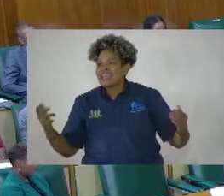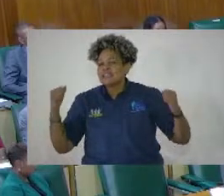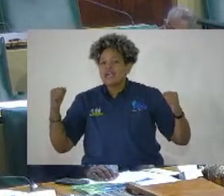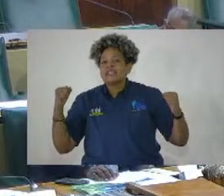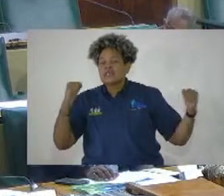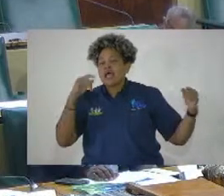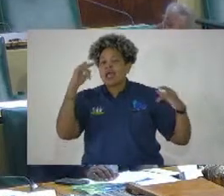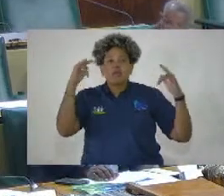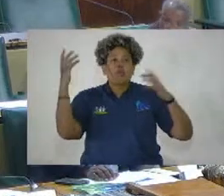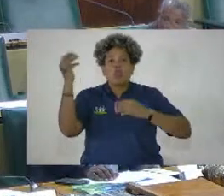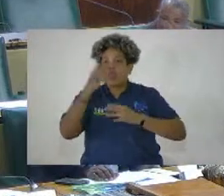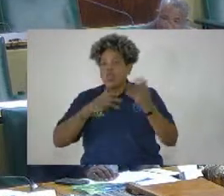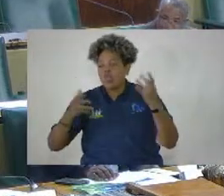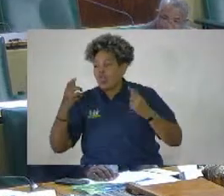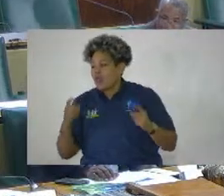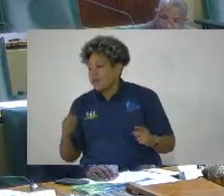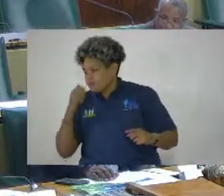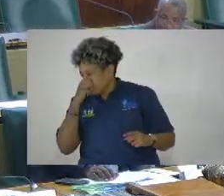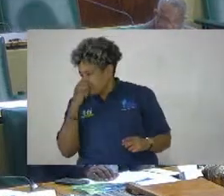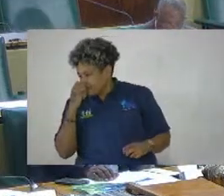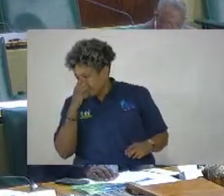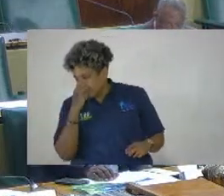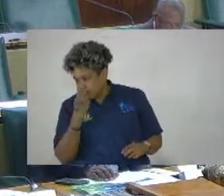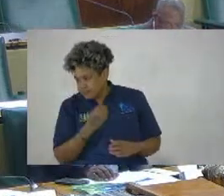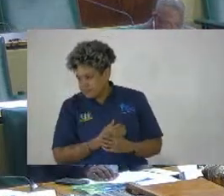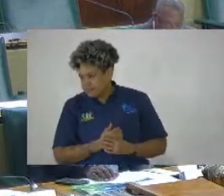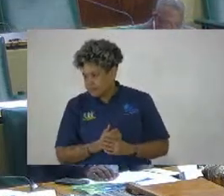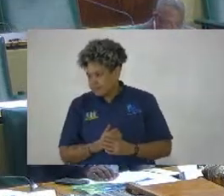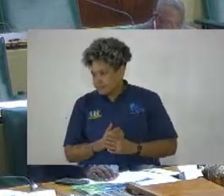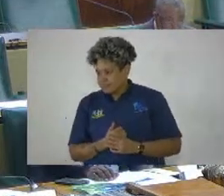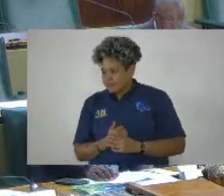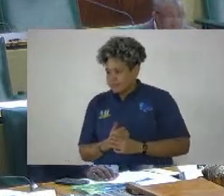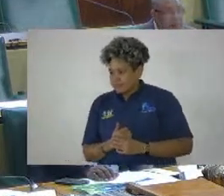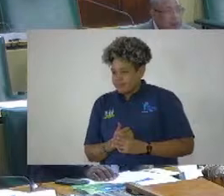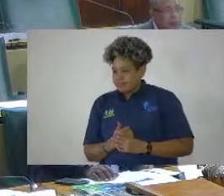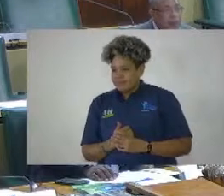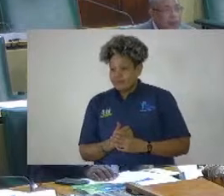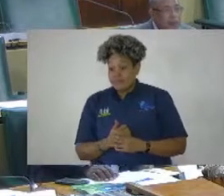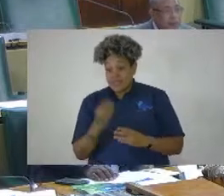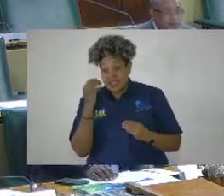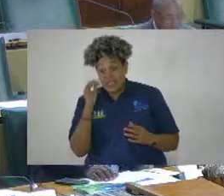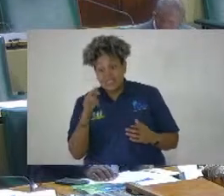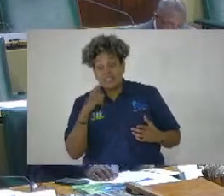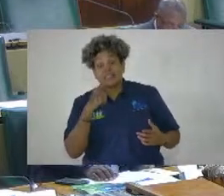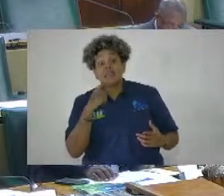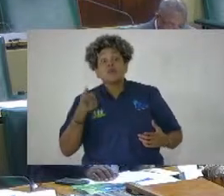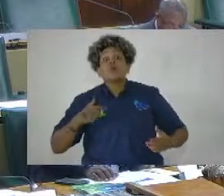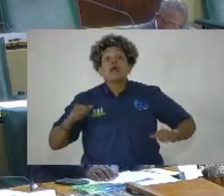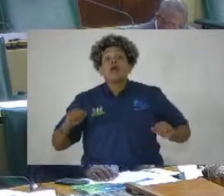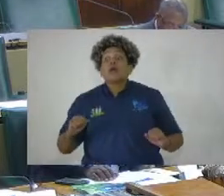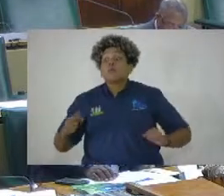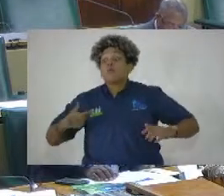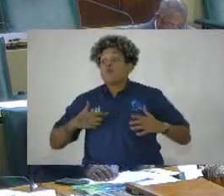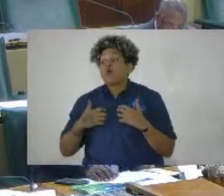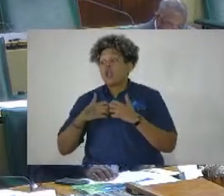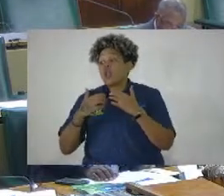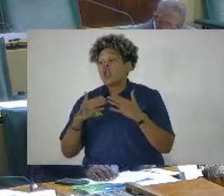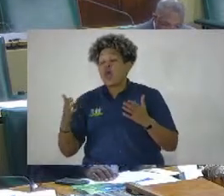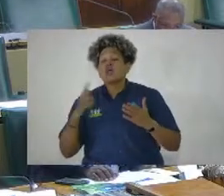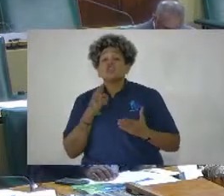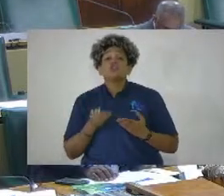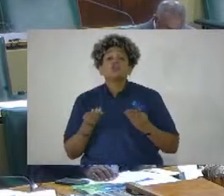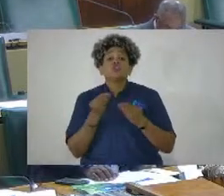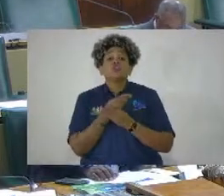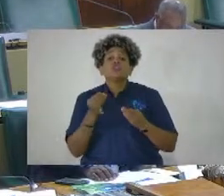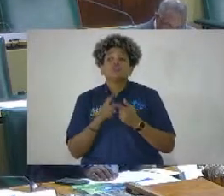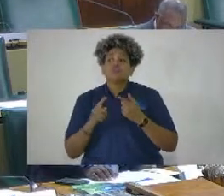I say that to say, Mr. Speaker, and then as soon as we were able to, we launched a transaction, and the